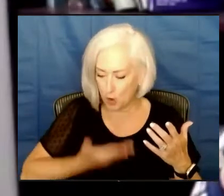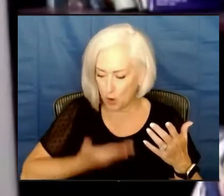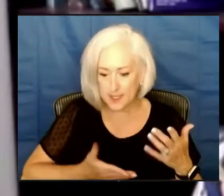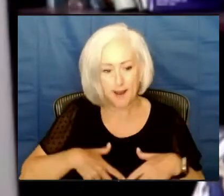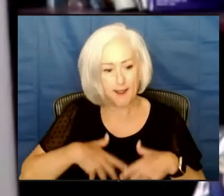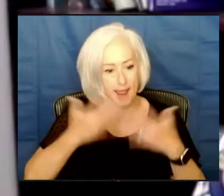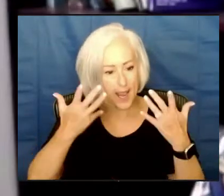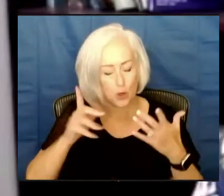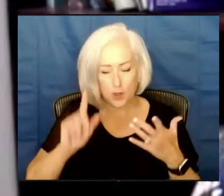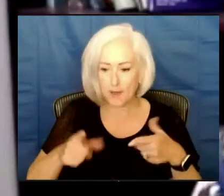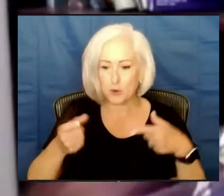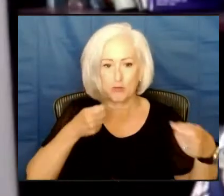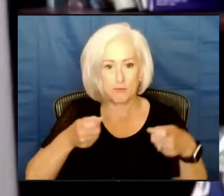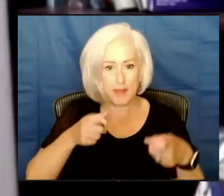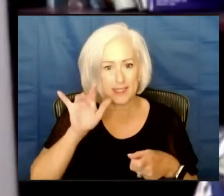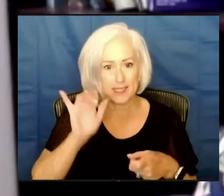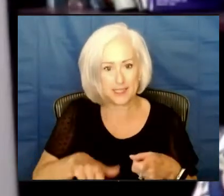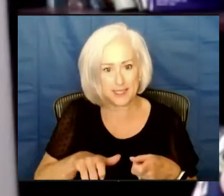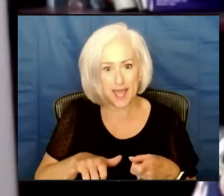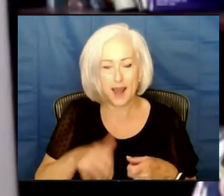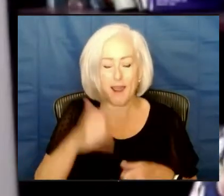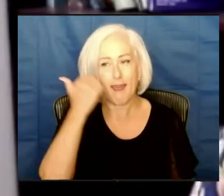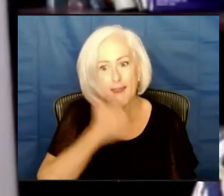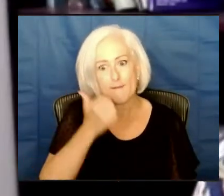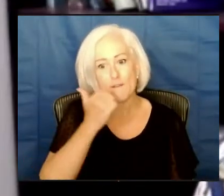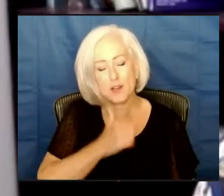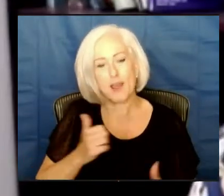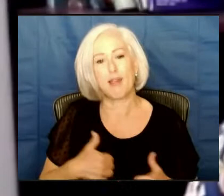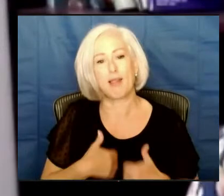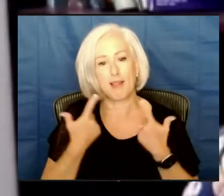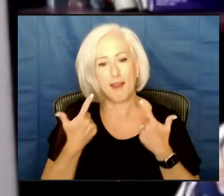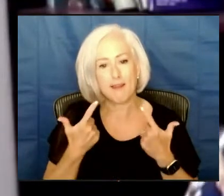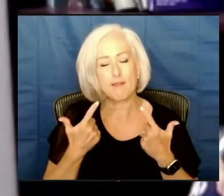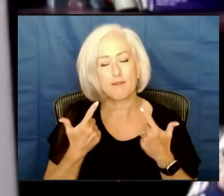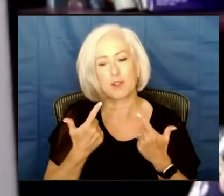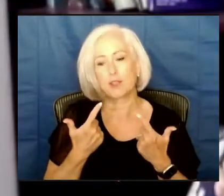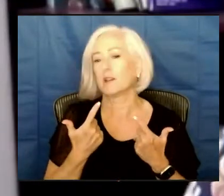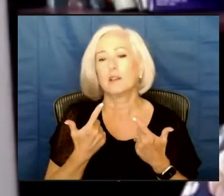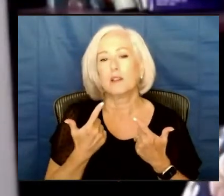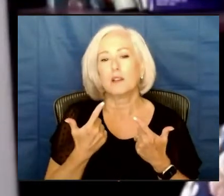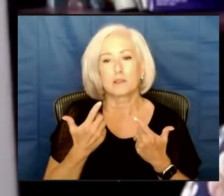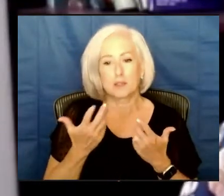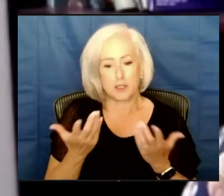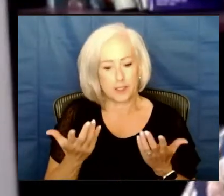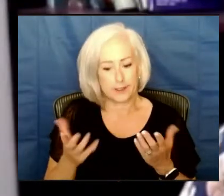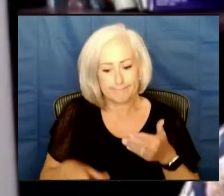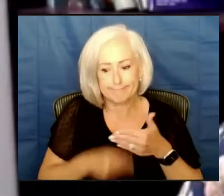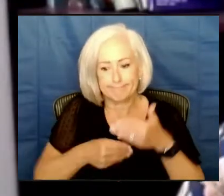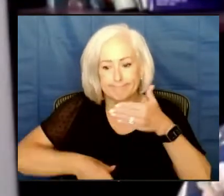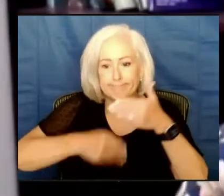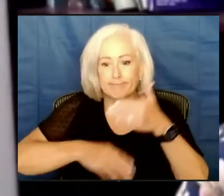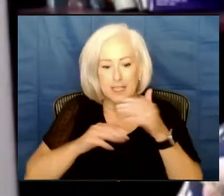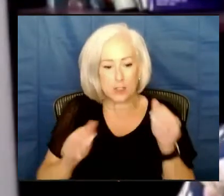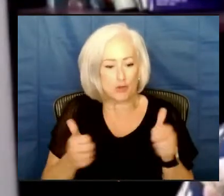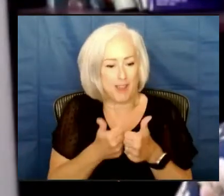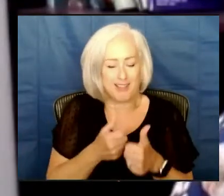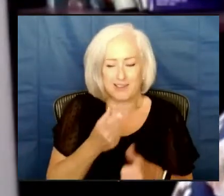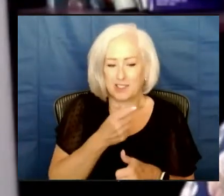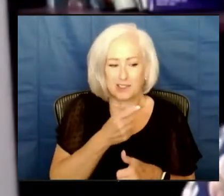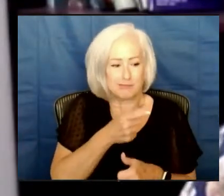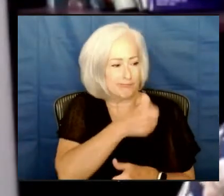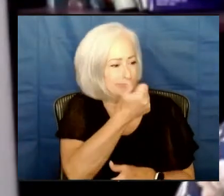deal with these things kind of in your everyday life, additional challenges that other people don't have to face.